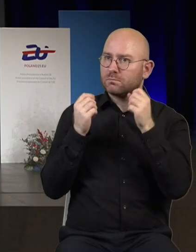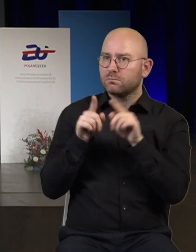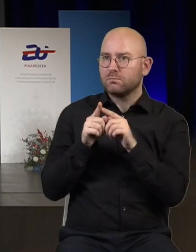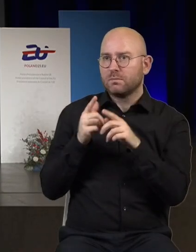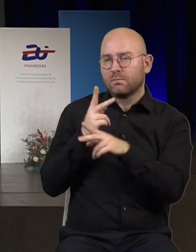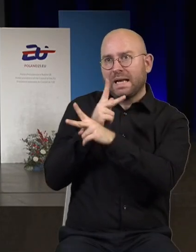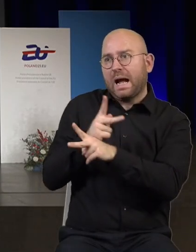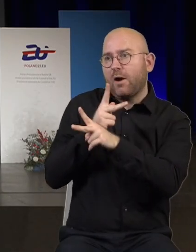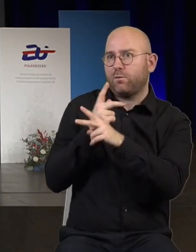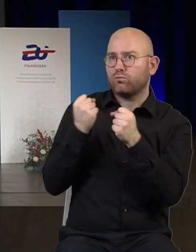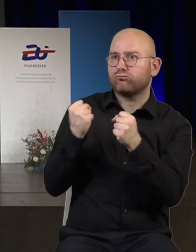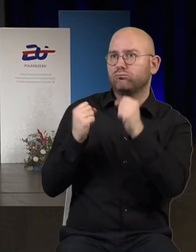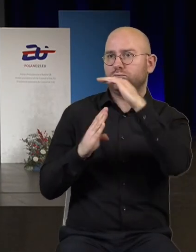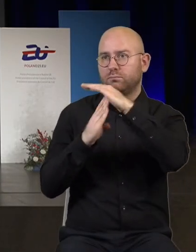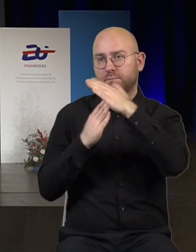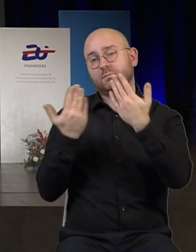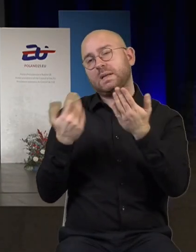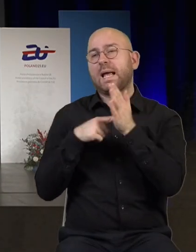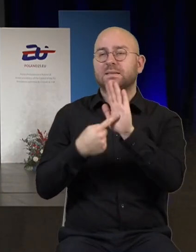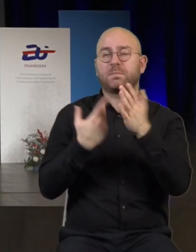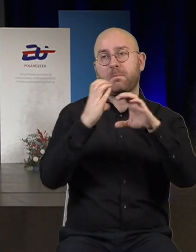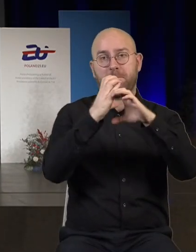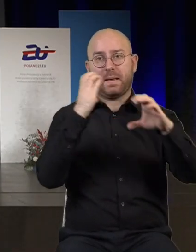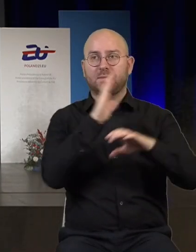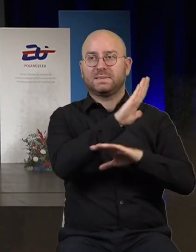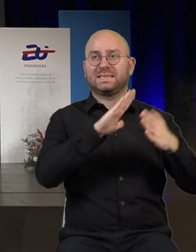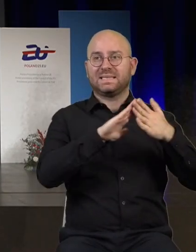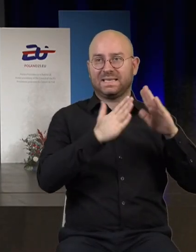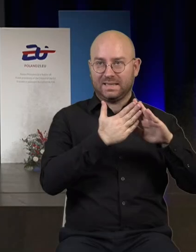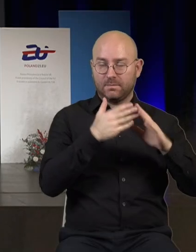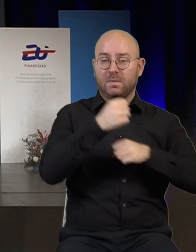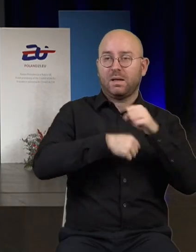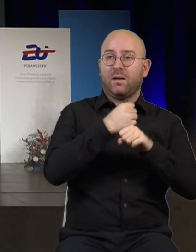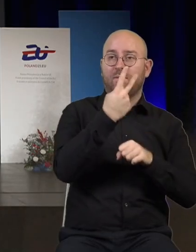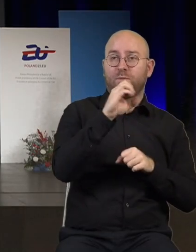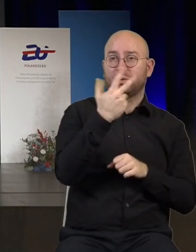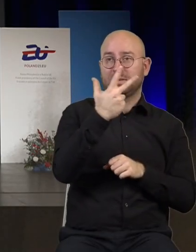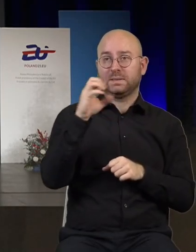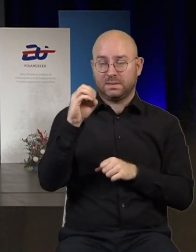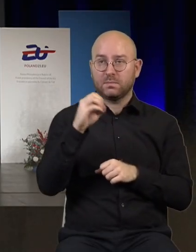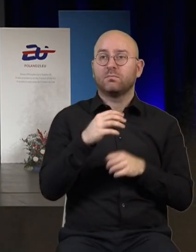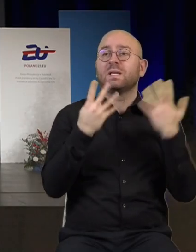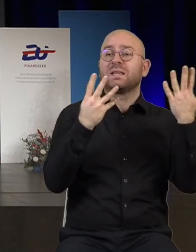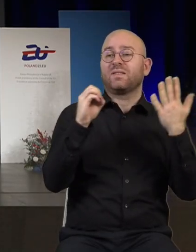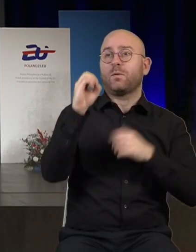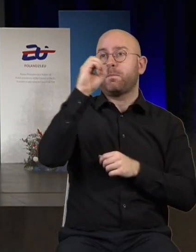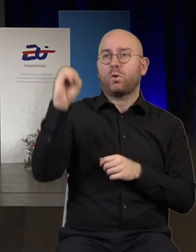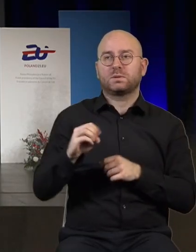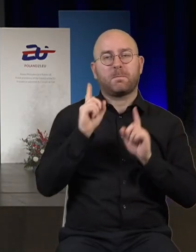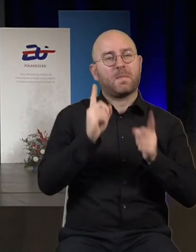by 2030, 90% of such new purchased buses should